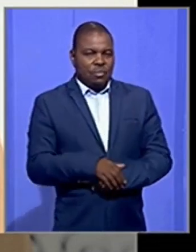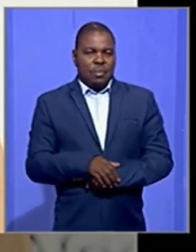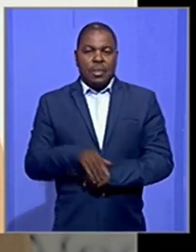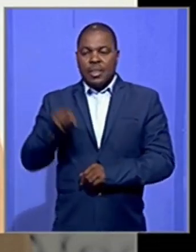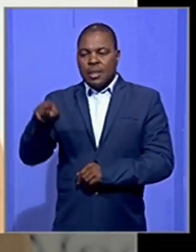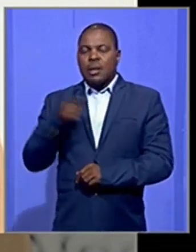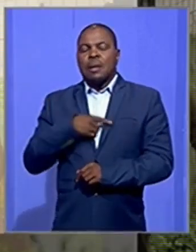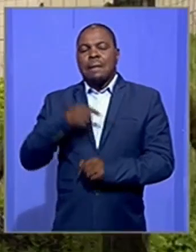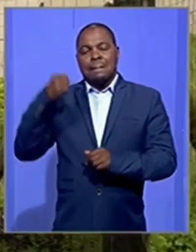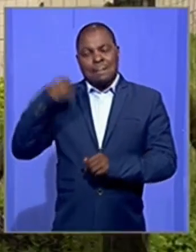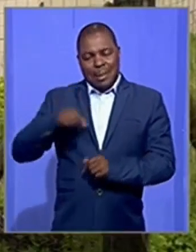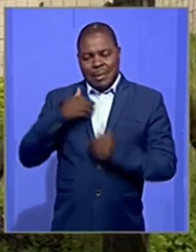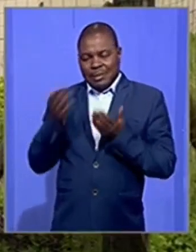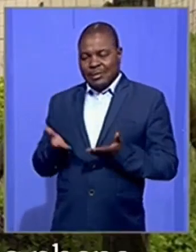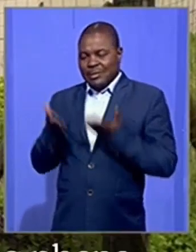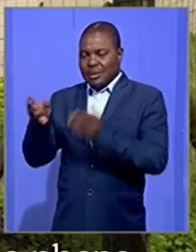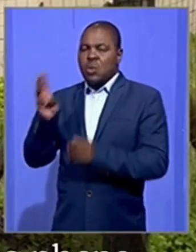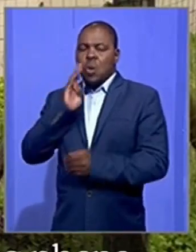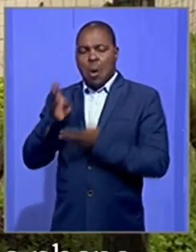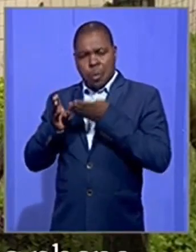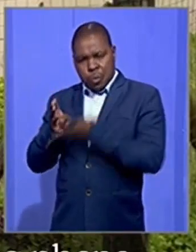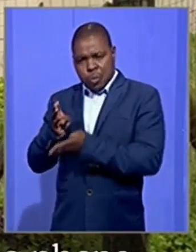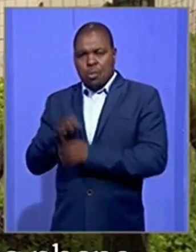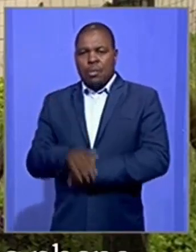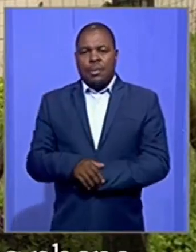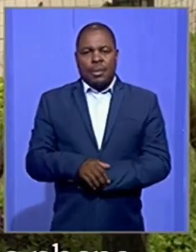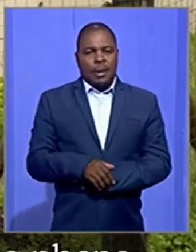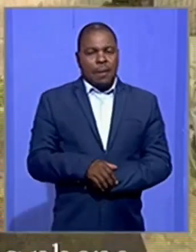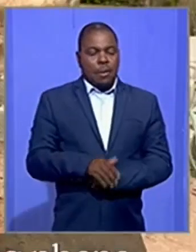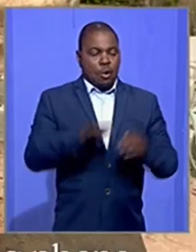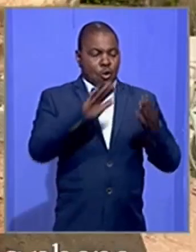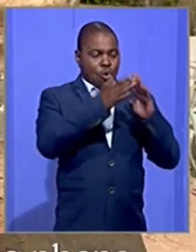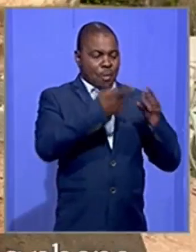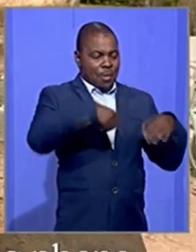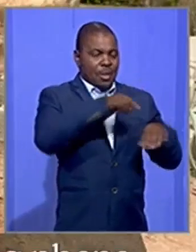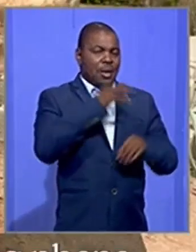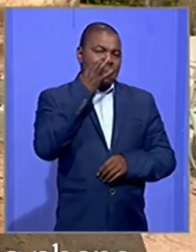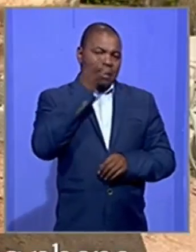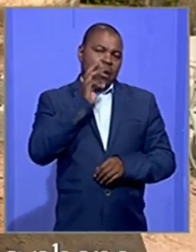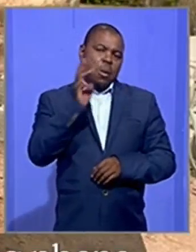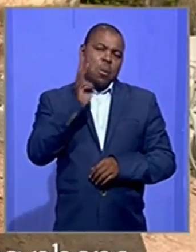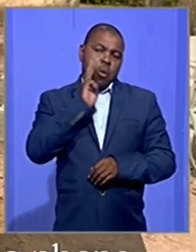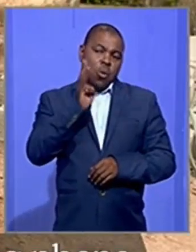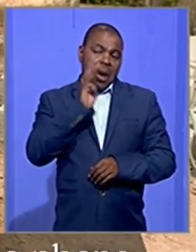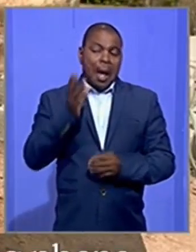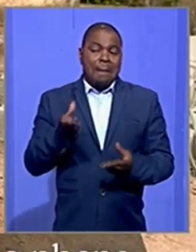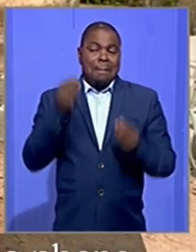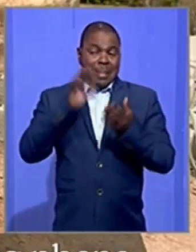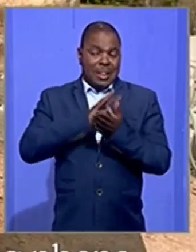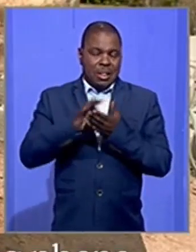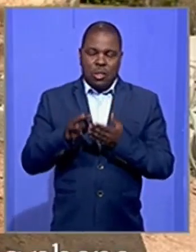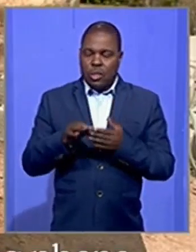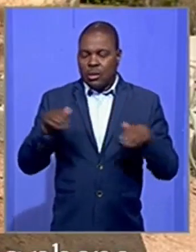by the municipality. Baagi ba motsana o ba re go bona kelo ya metsi a phepa ke kgwetlho.